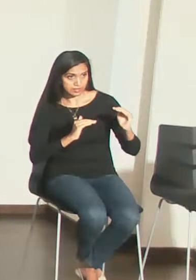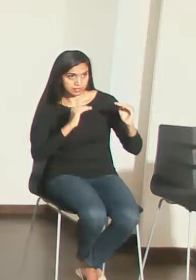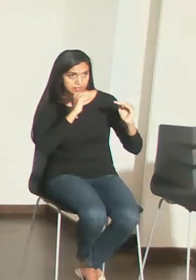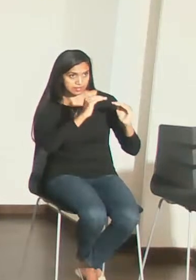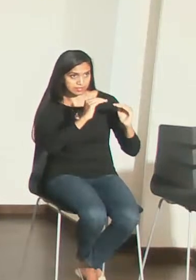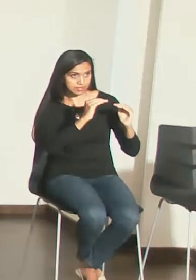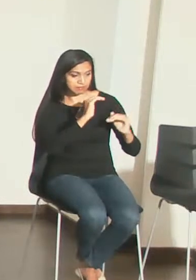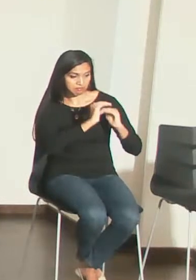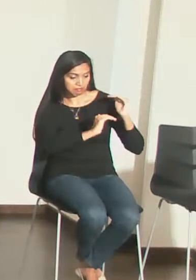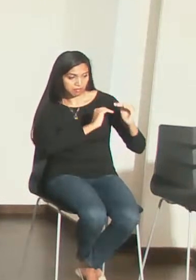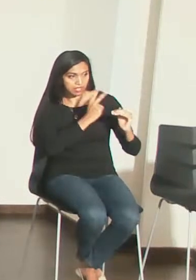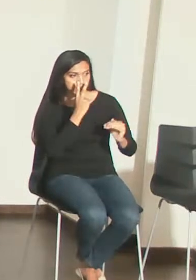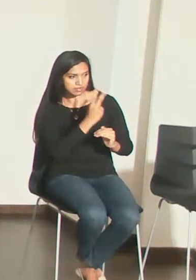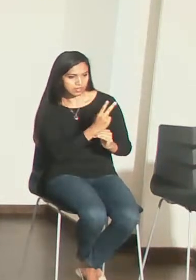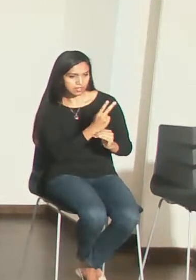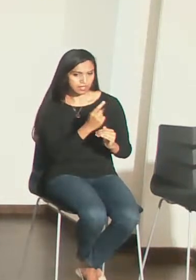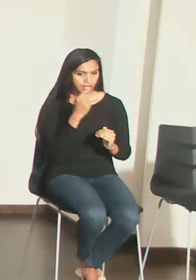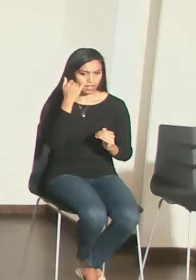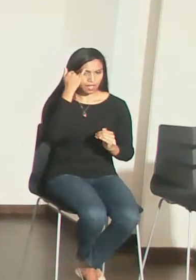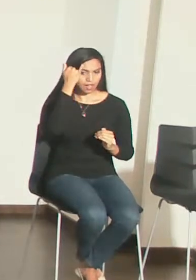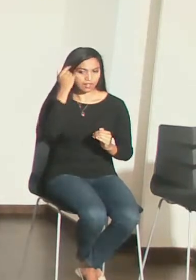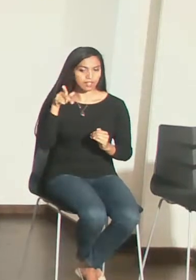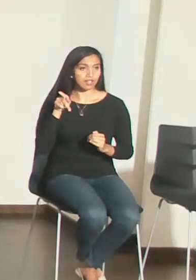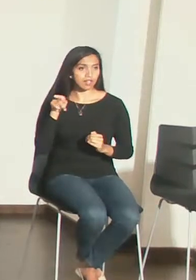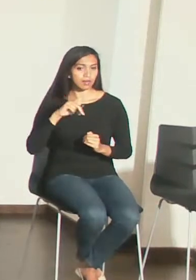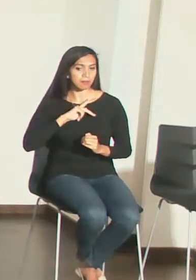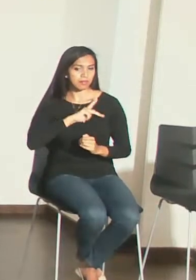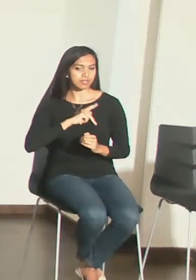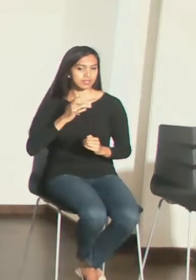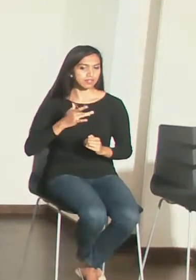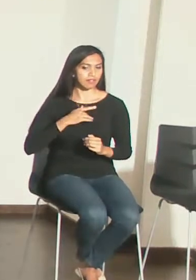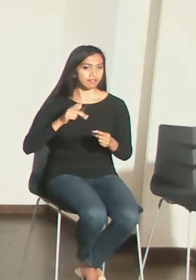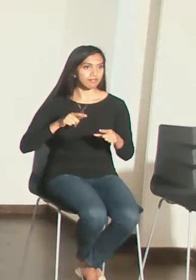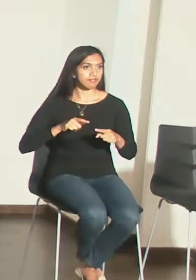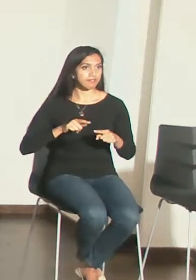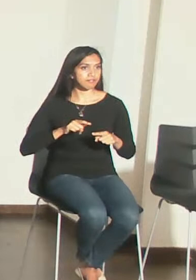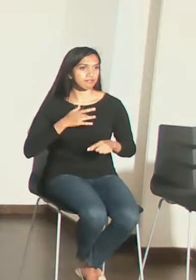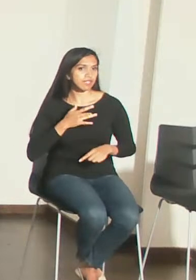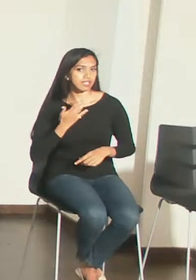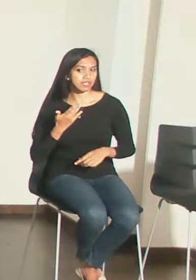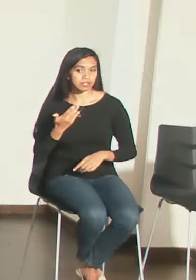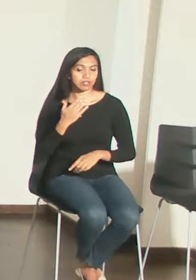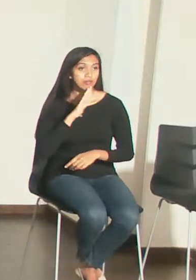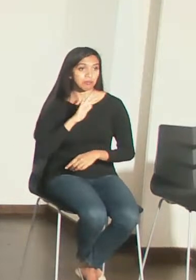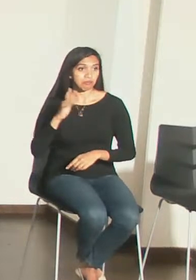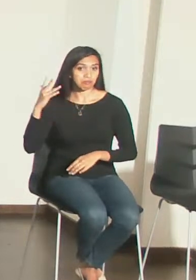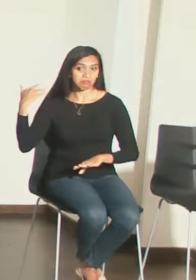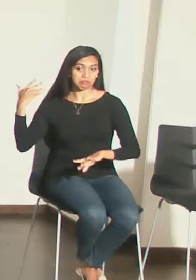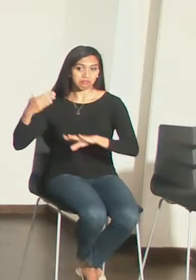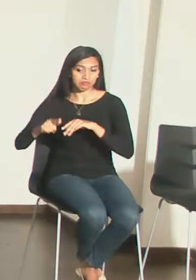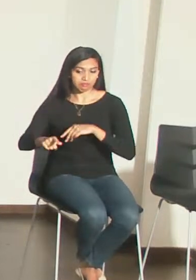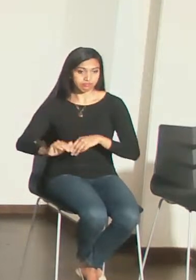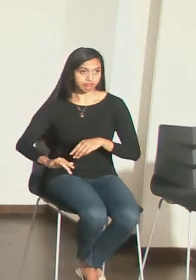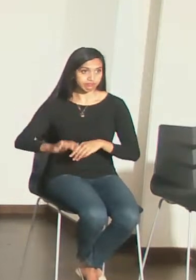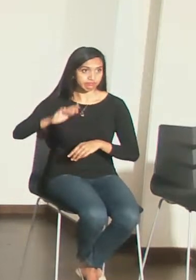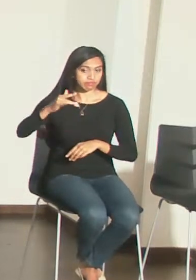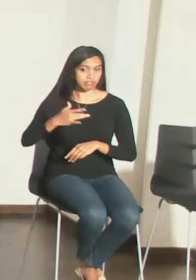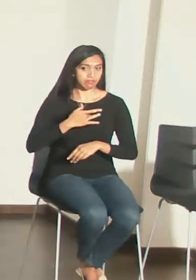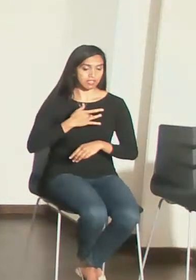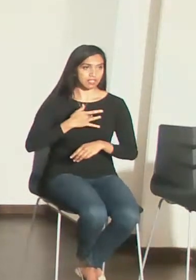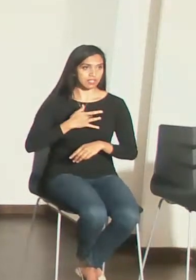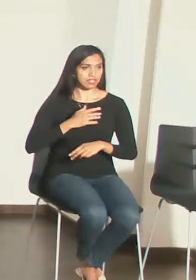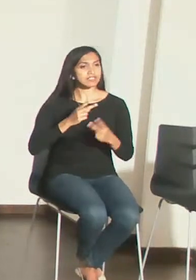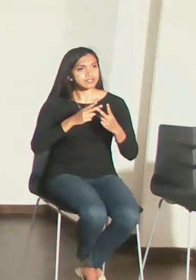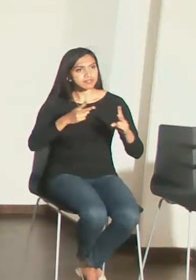in the curatorial work will be revivalism, revisionary histories. So those were the frameworks that we still teach and